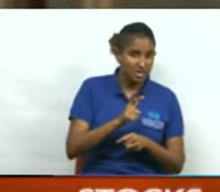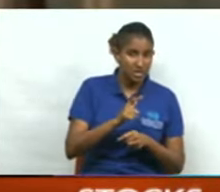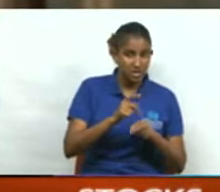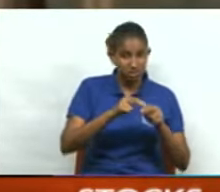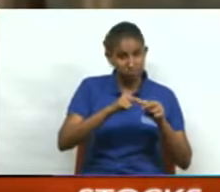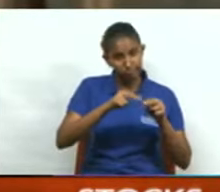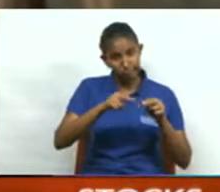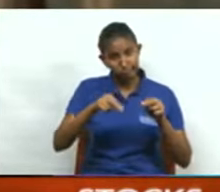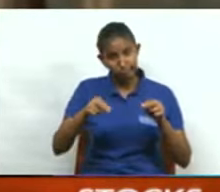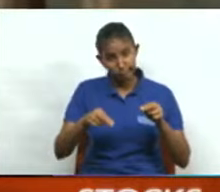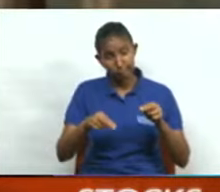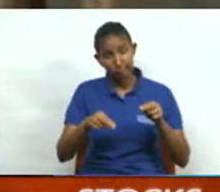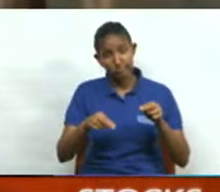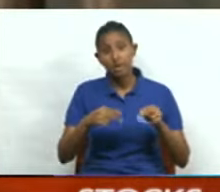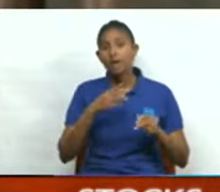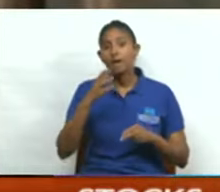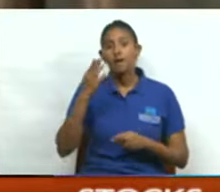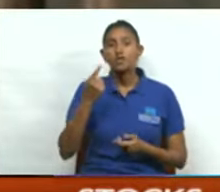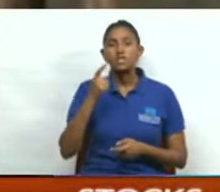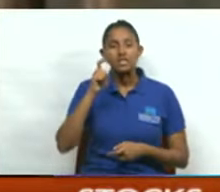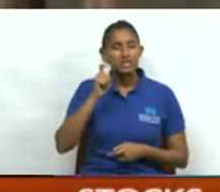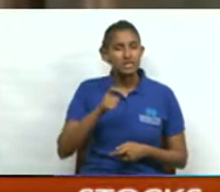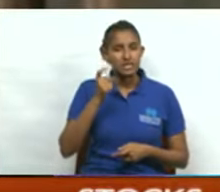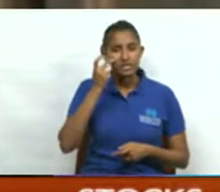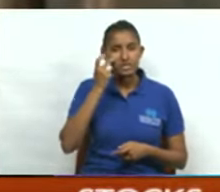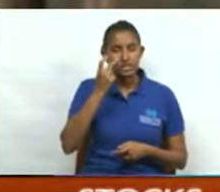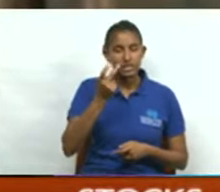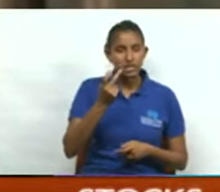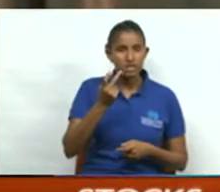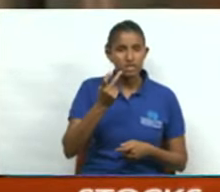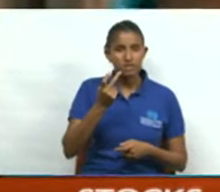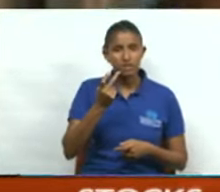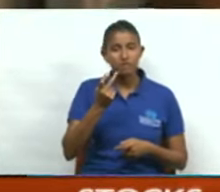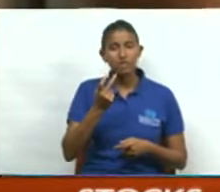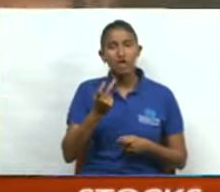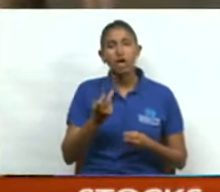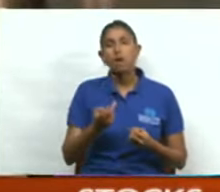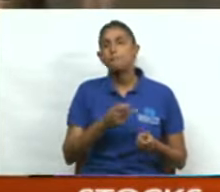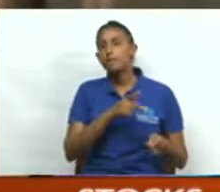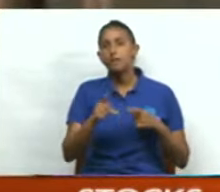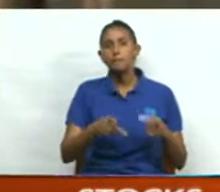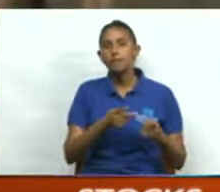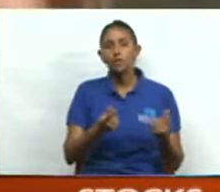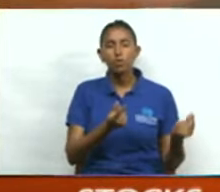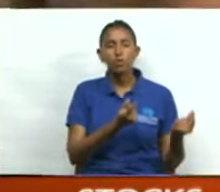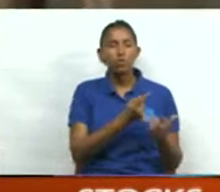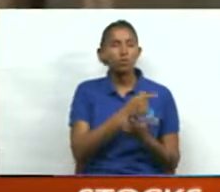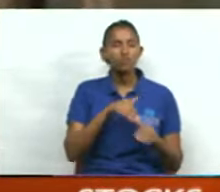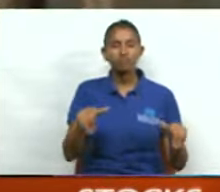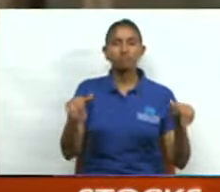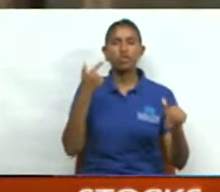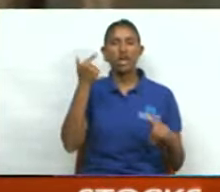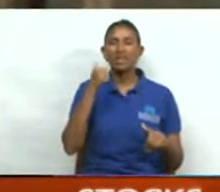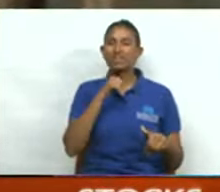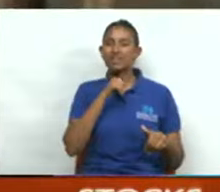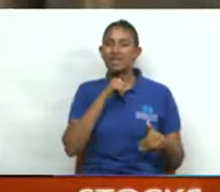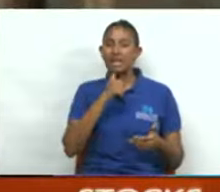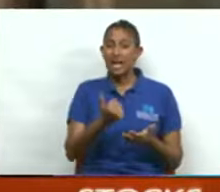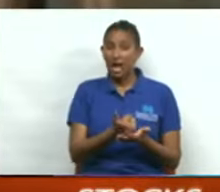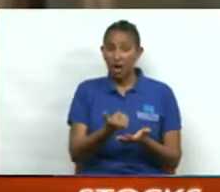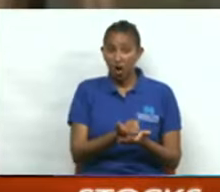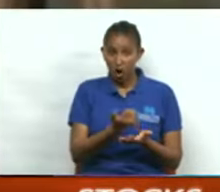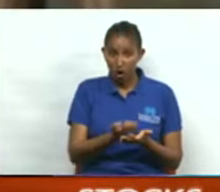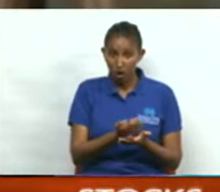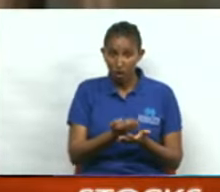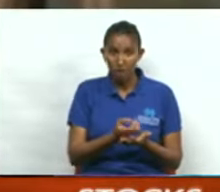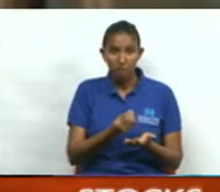so that you have to look at the people that are economically inactive as well. And this is something that policymakers in